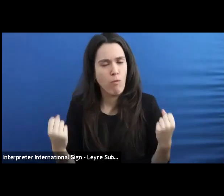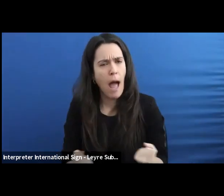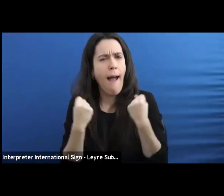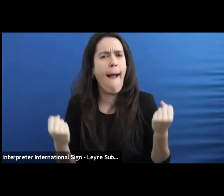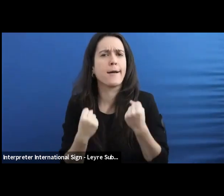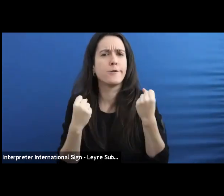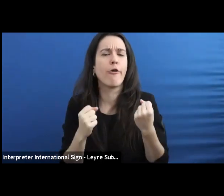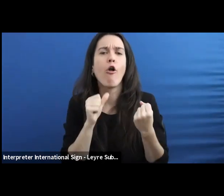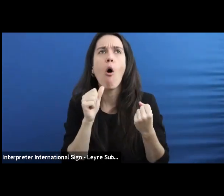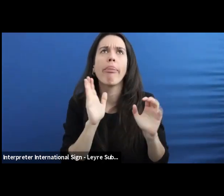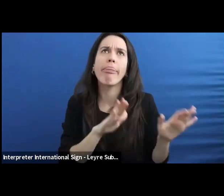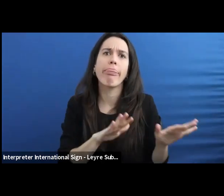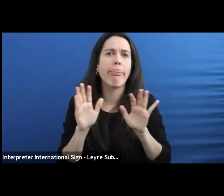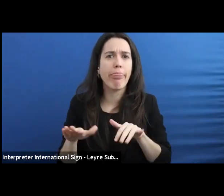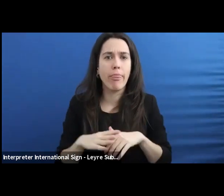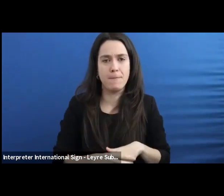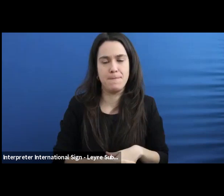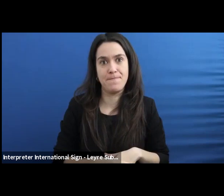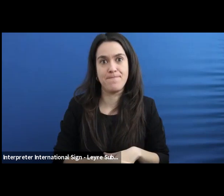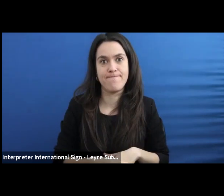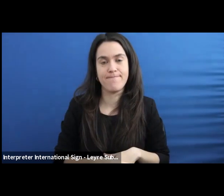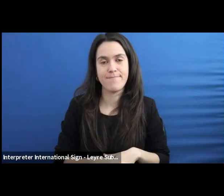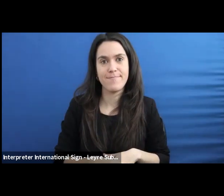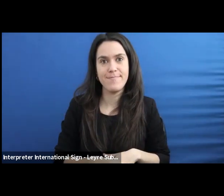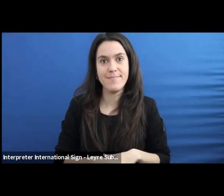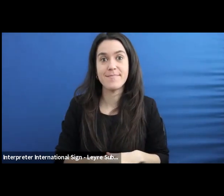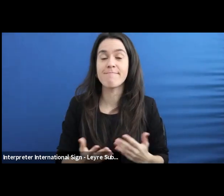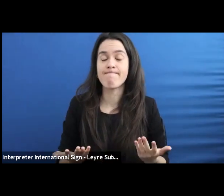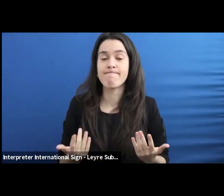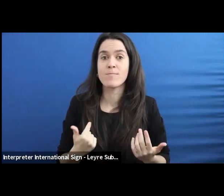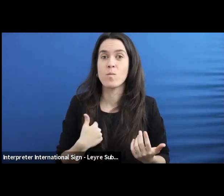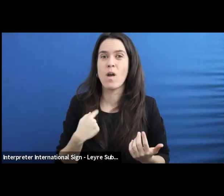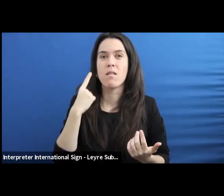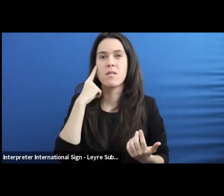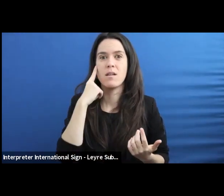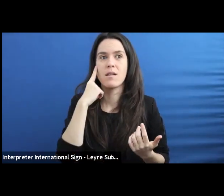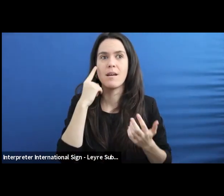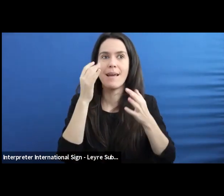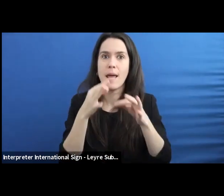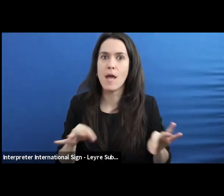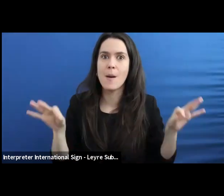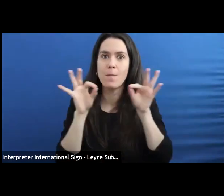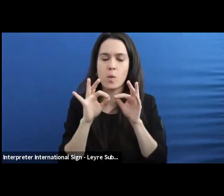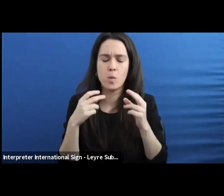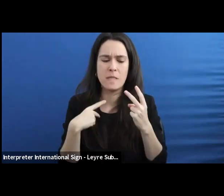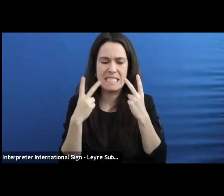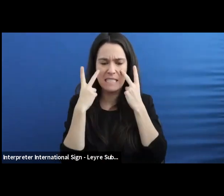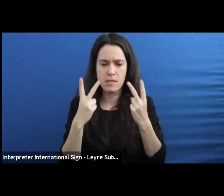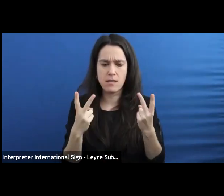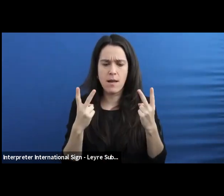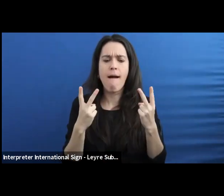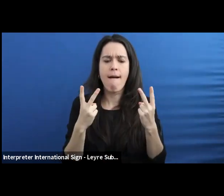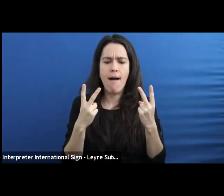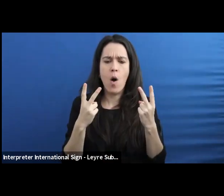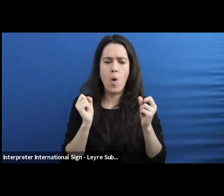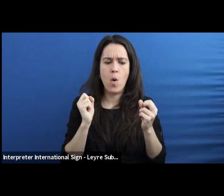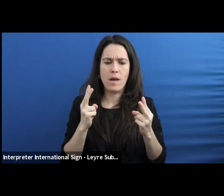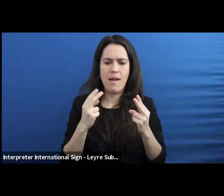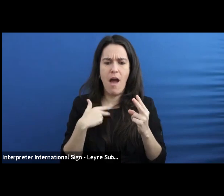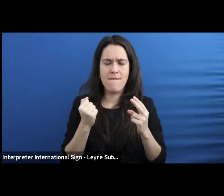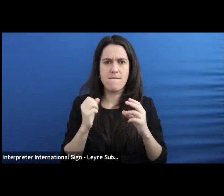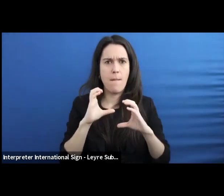coming to a third level, I think what's important is that we realize to what degree we have communication power, to